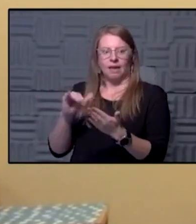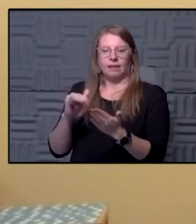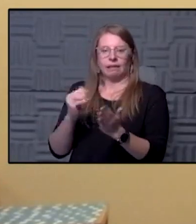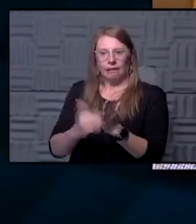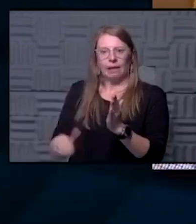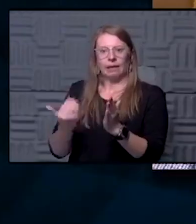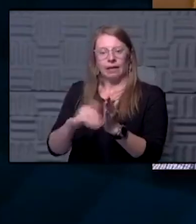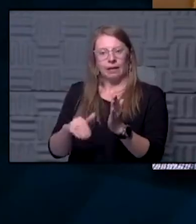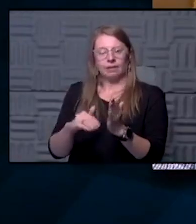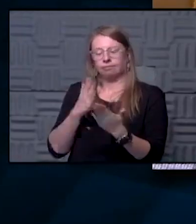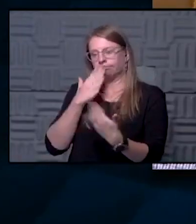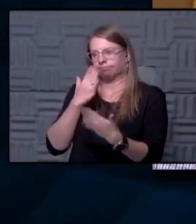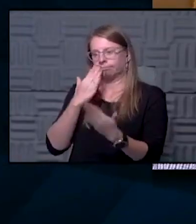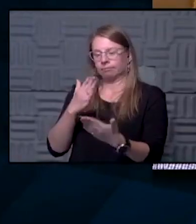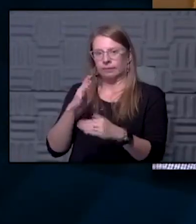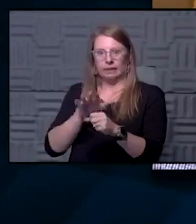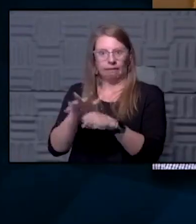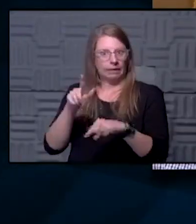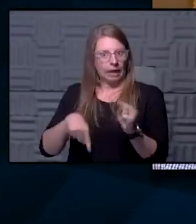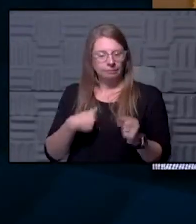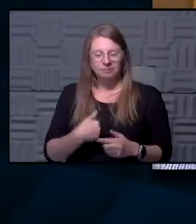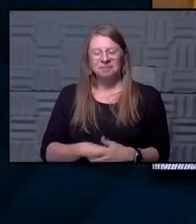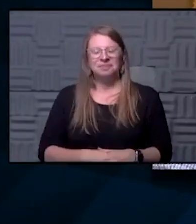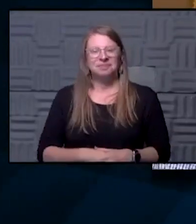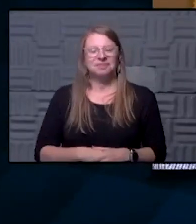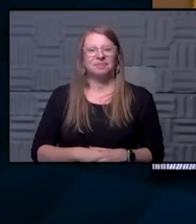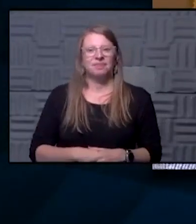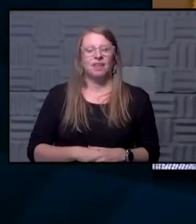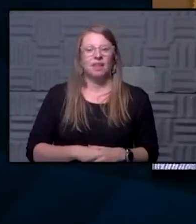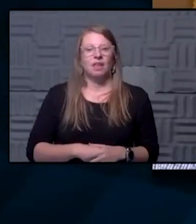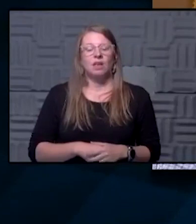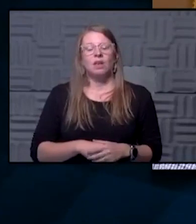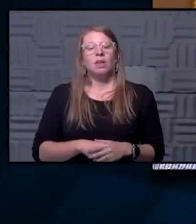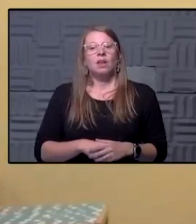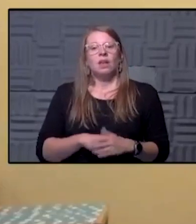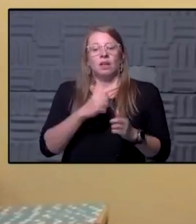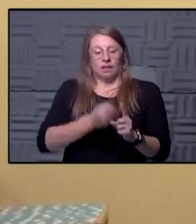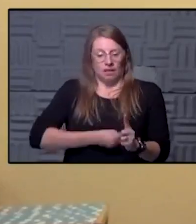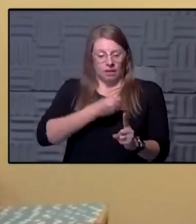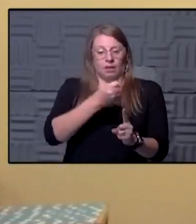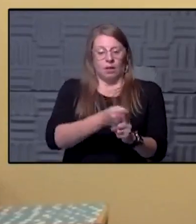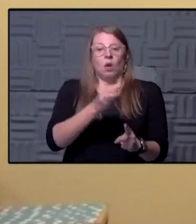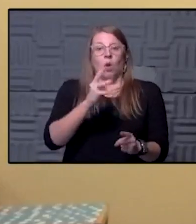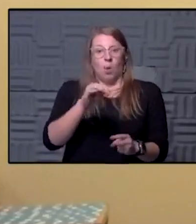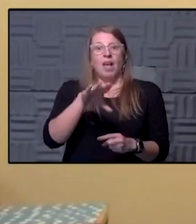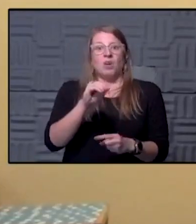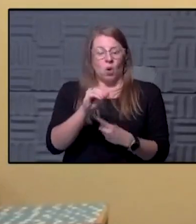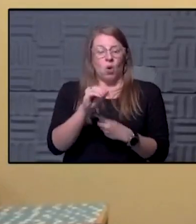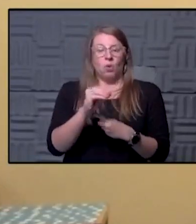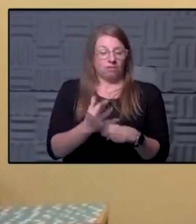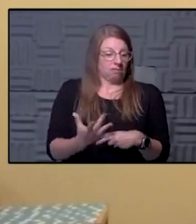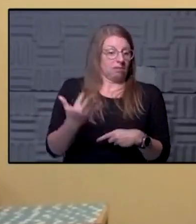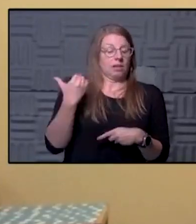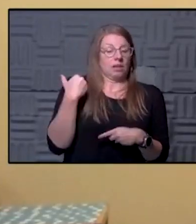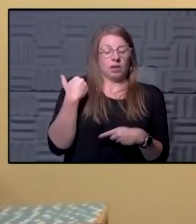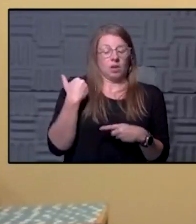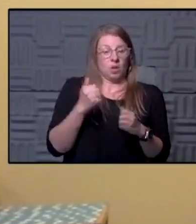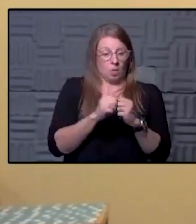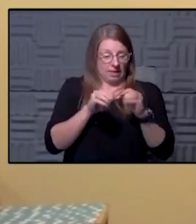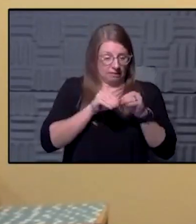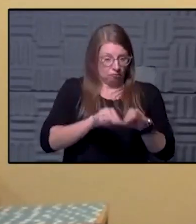So I just can't thank him enough. We were hit really hard initially in Wyandotte County with